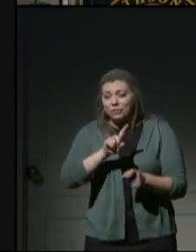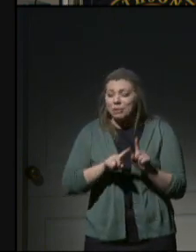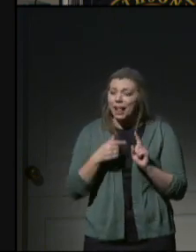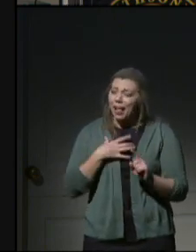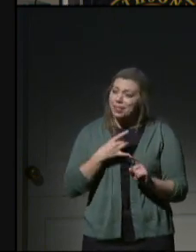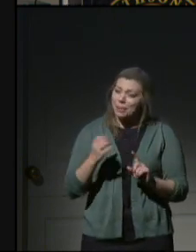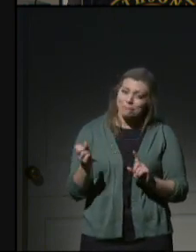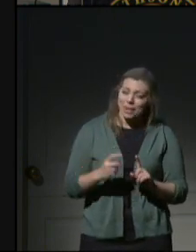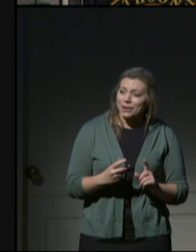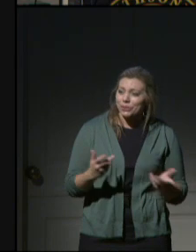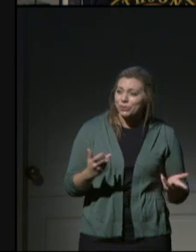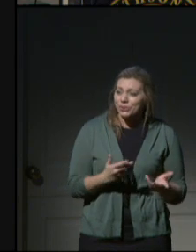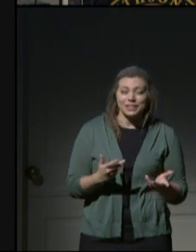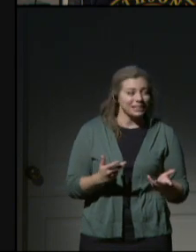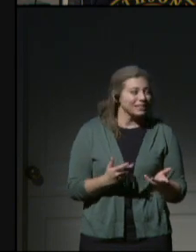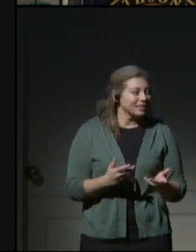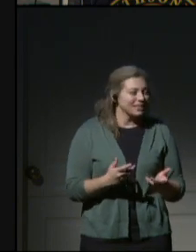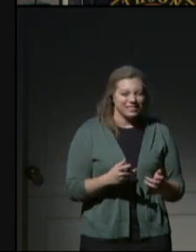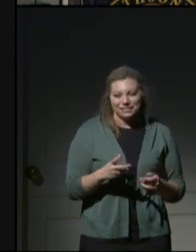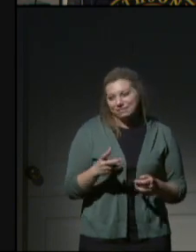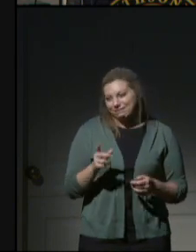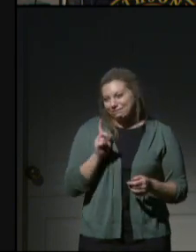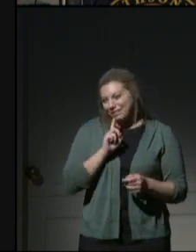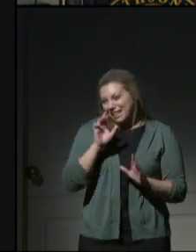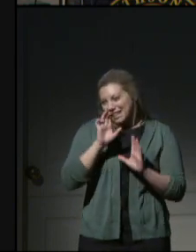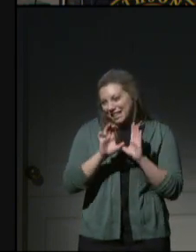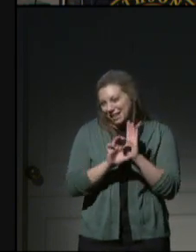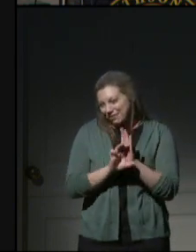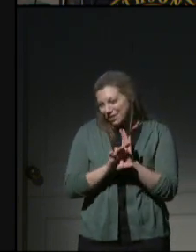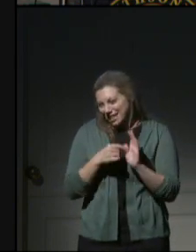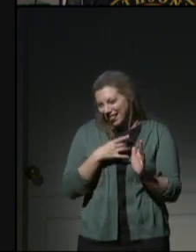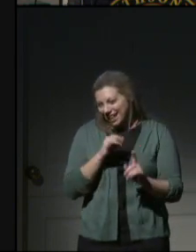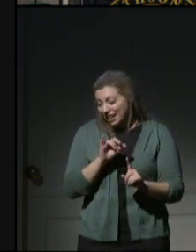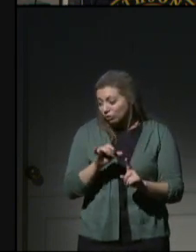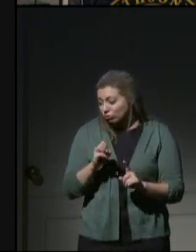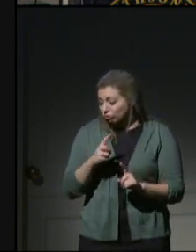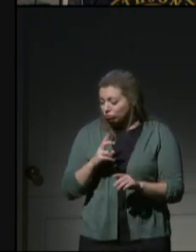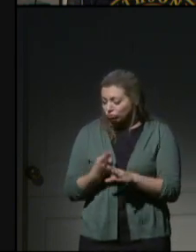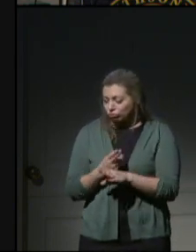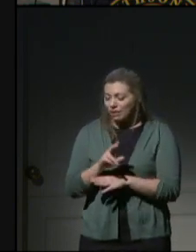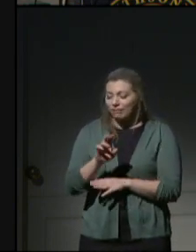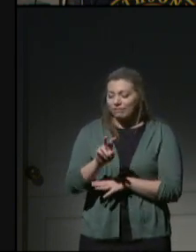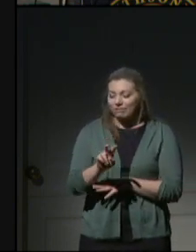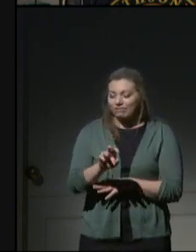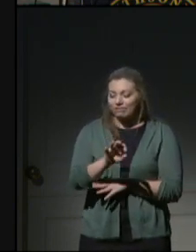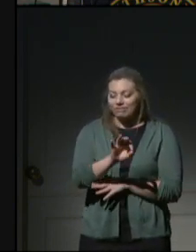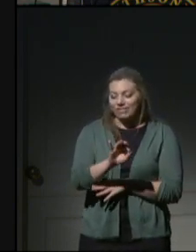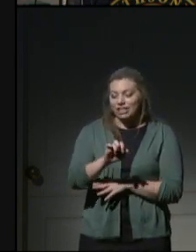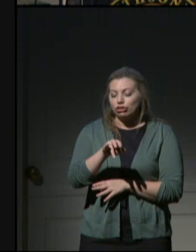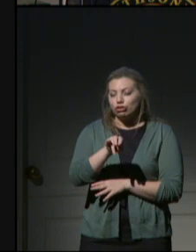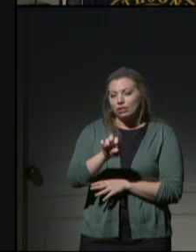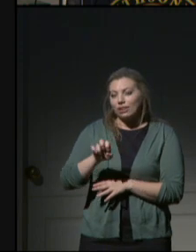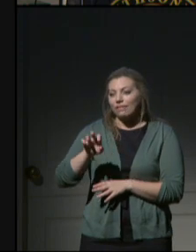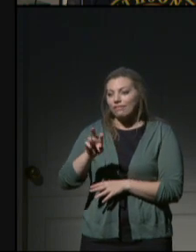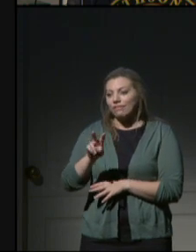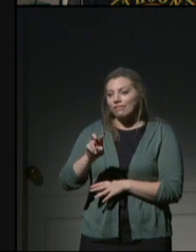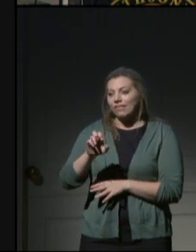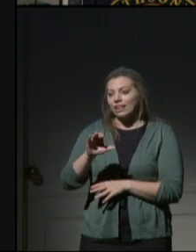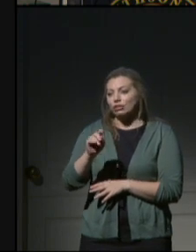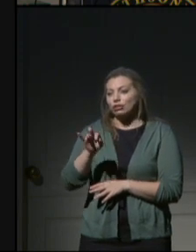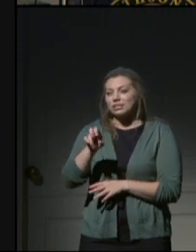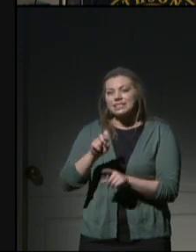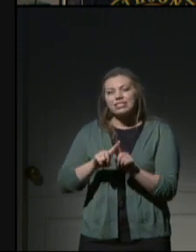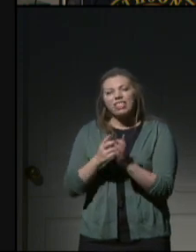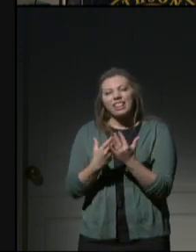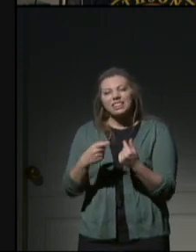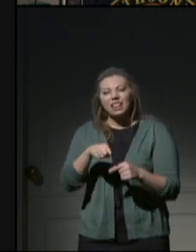to ideally I work a lot with images, and so I take feature vectors and stuff that neural networks extract from these